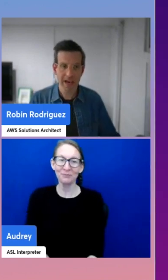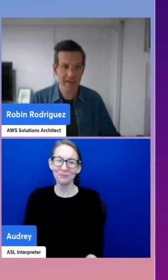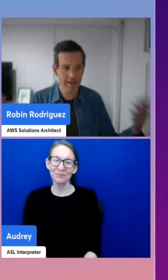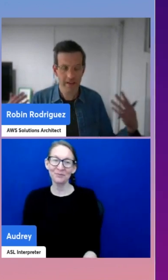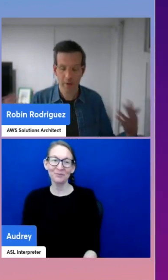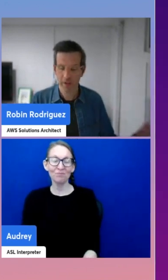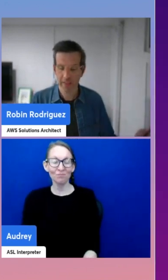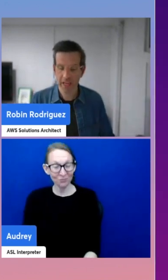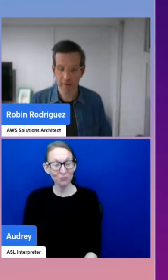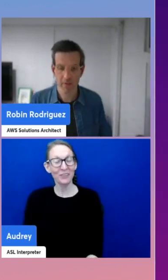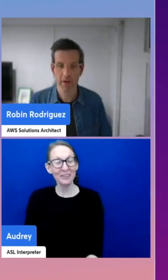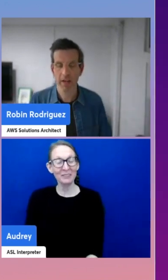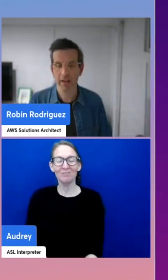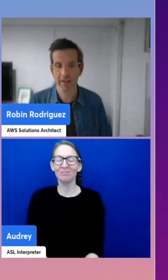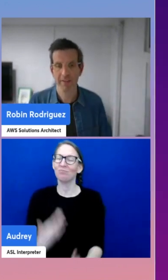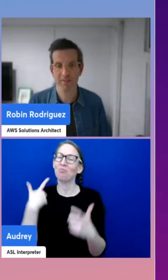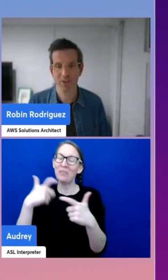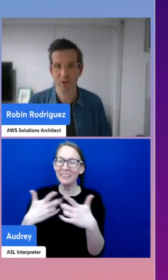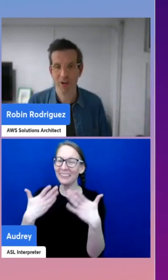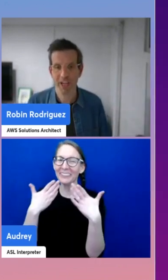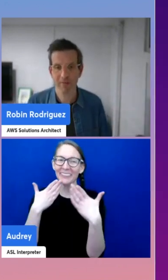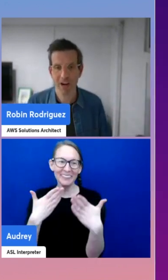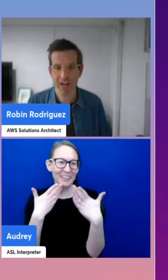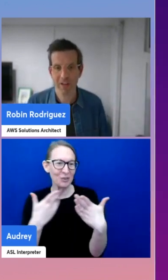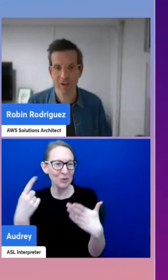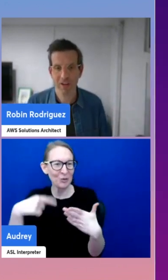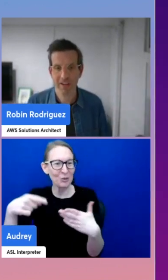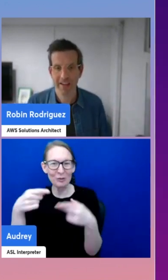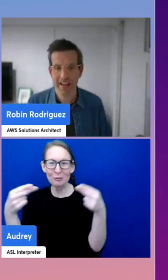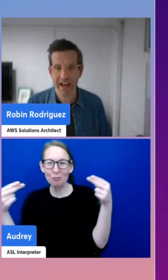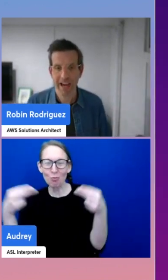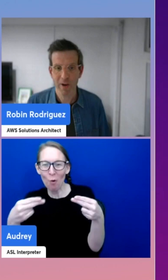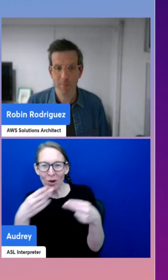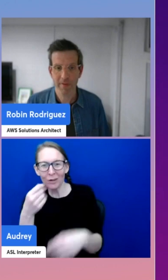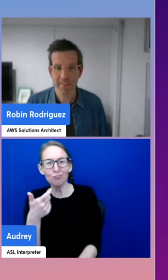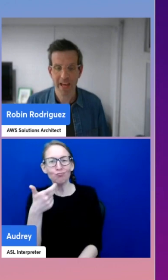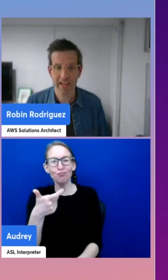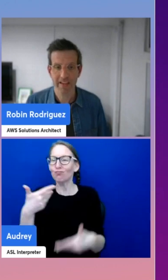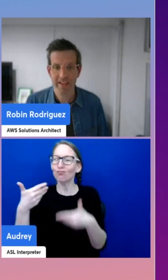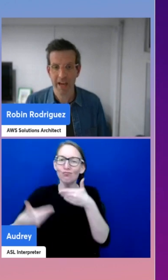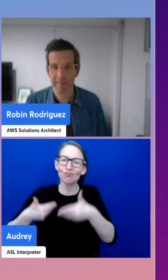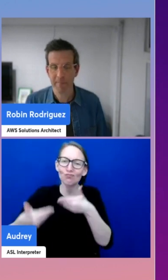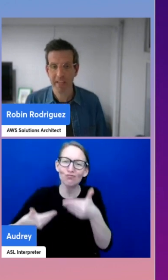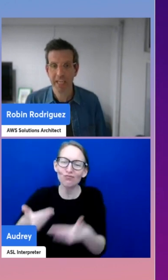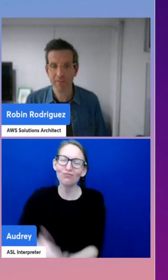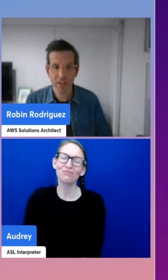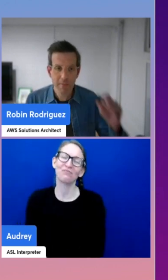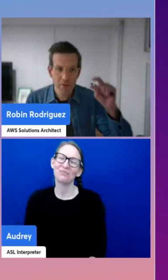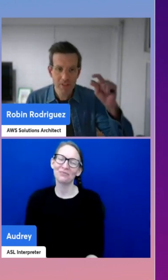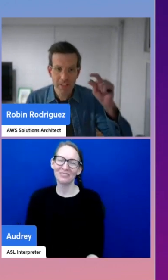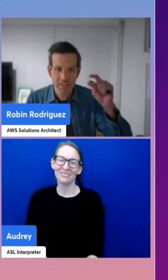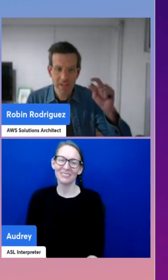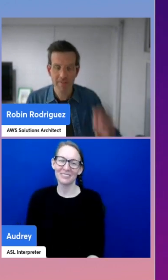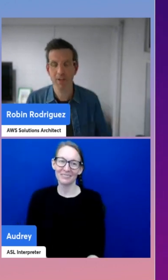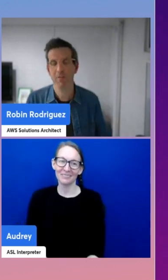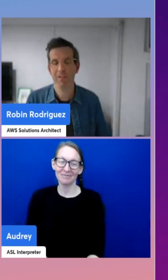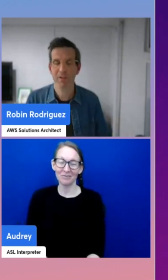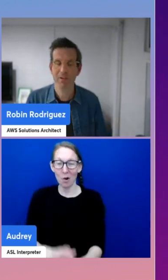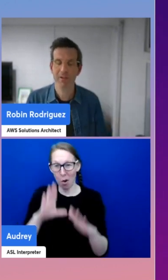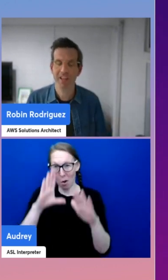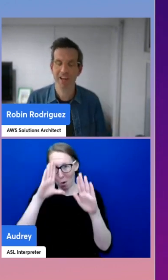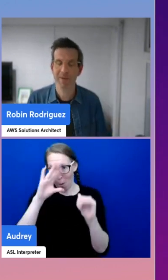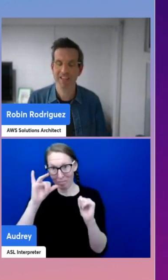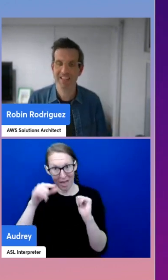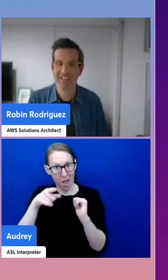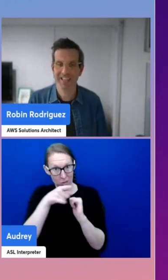With that, I want to thank everybody for joining and riding along. I hope that even the most seasoned of you